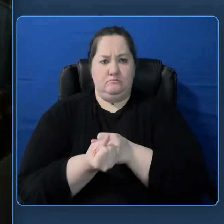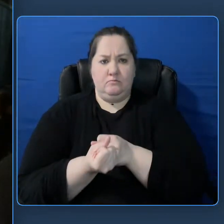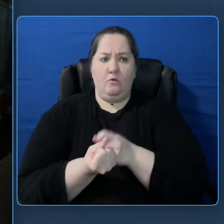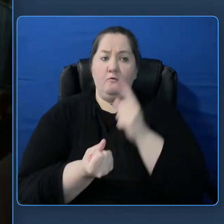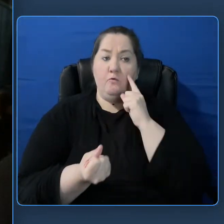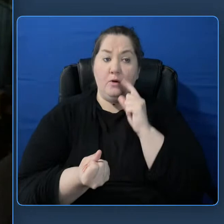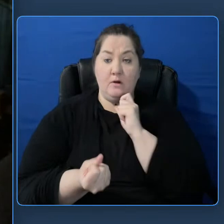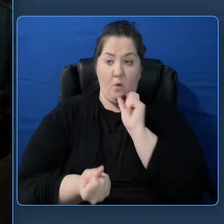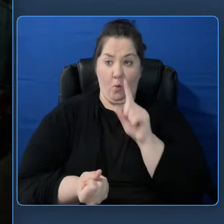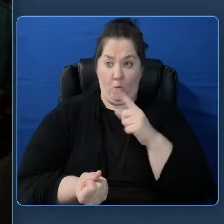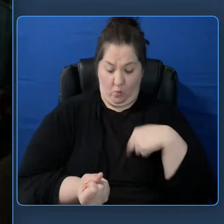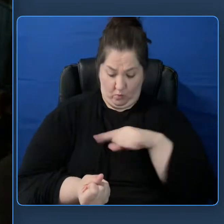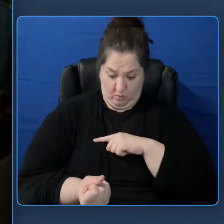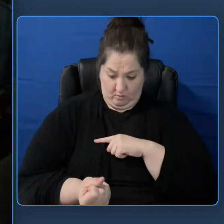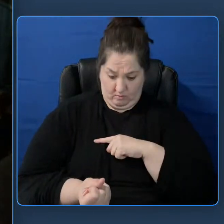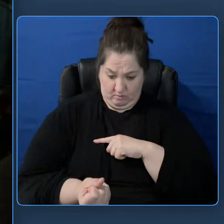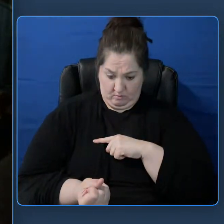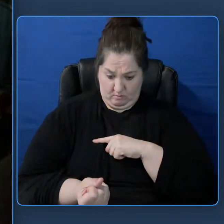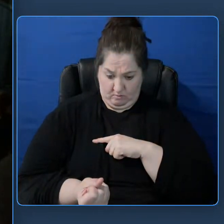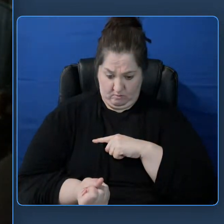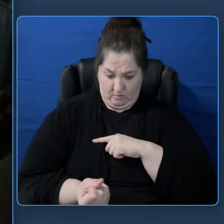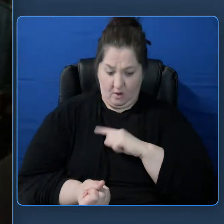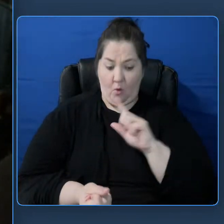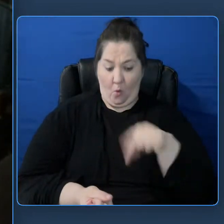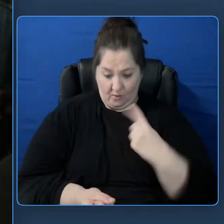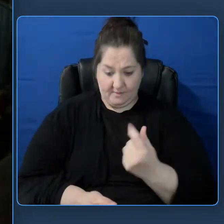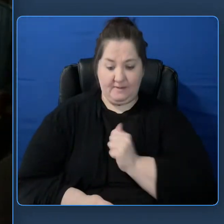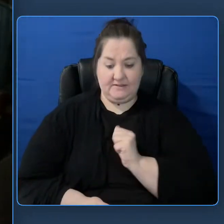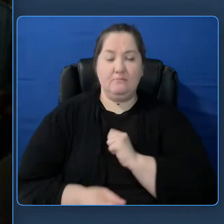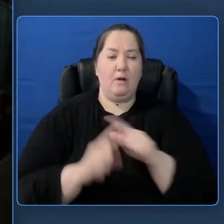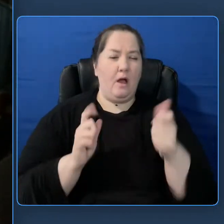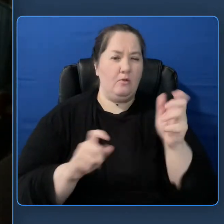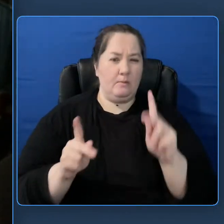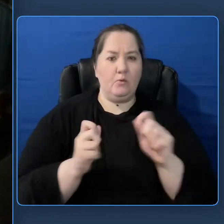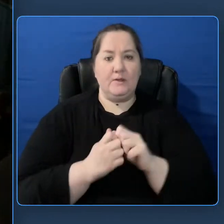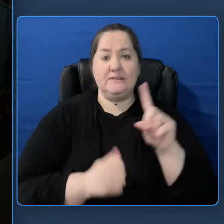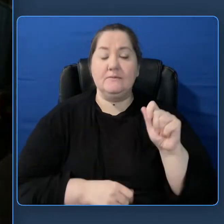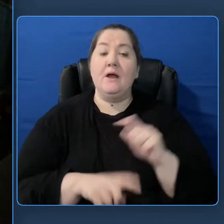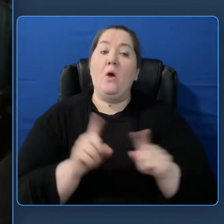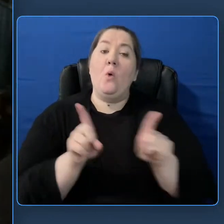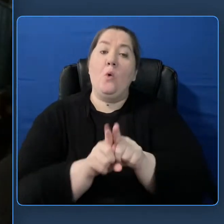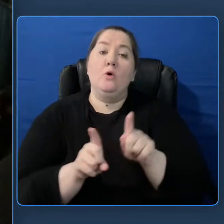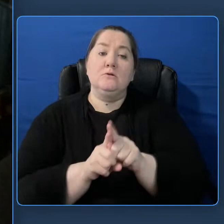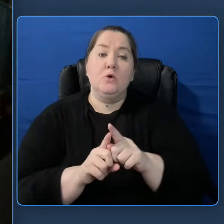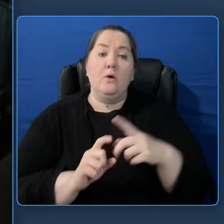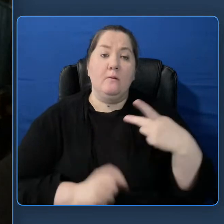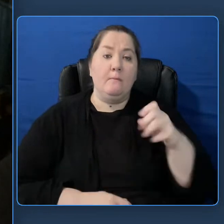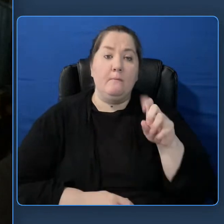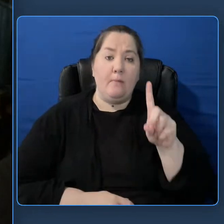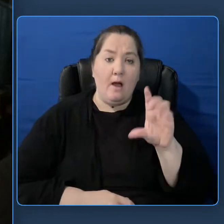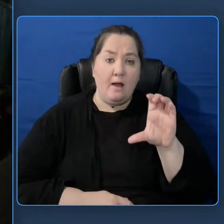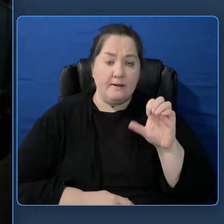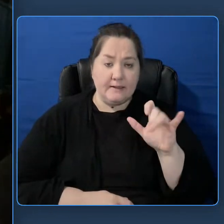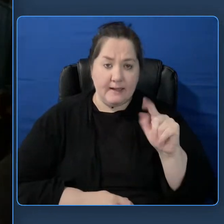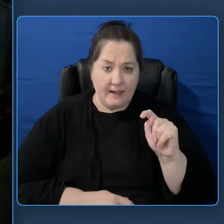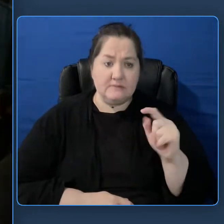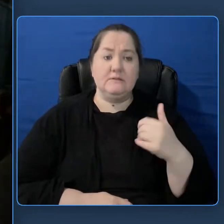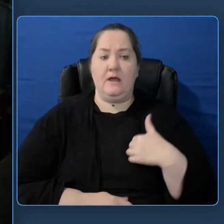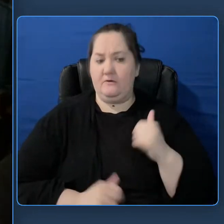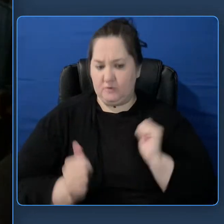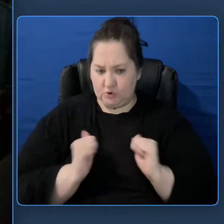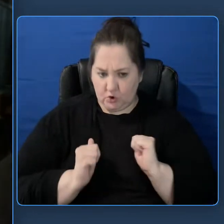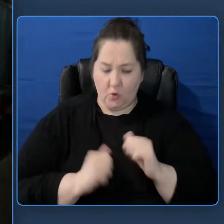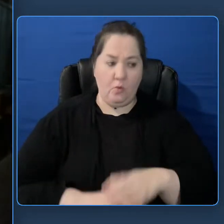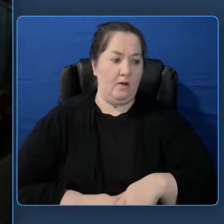for not only myself, but also others with disabilities. And I'm also a podcaster. I have a show. I'm also